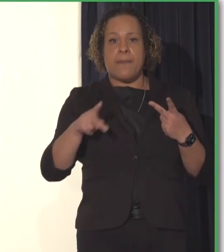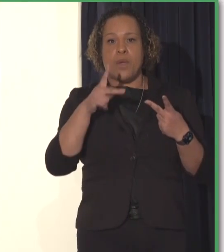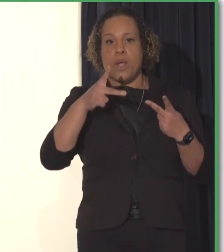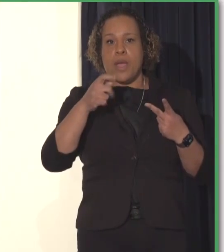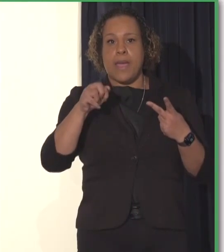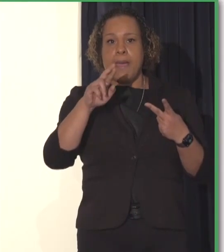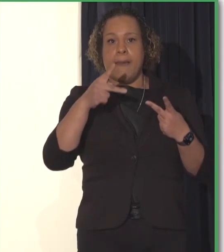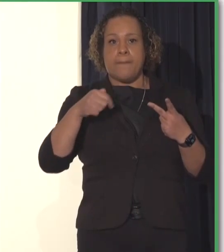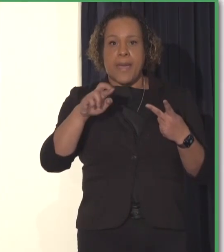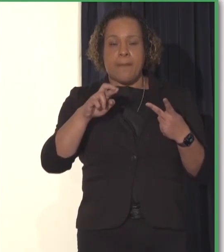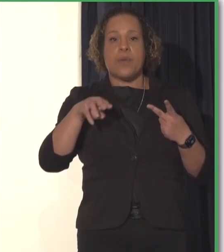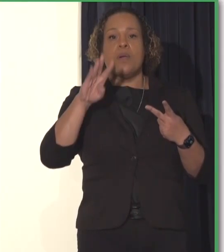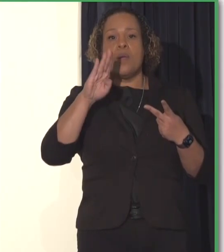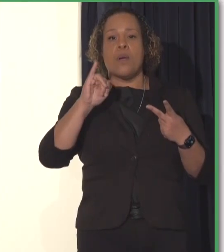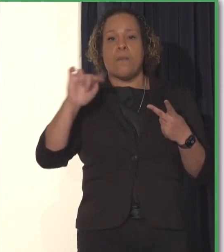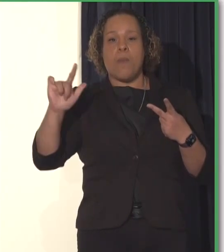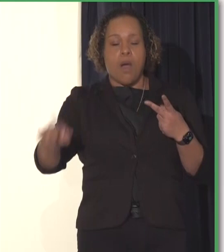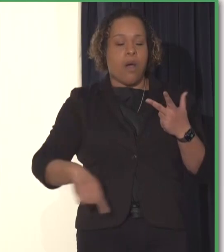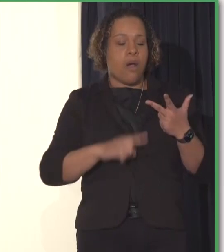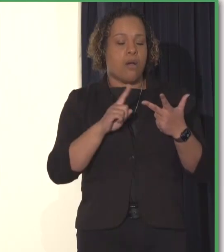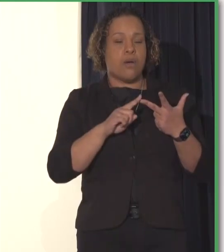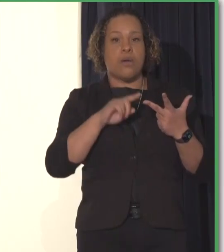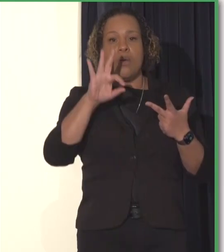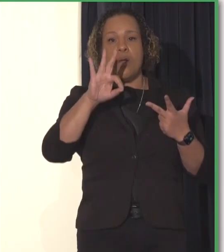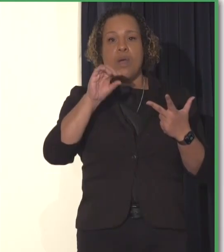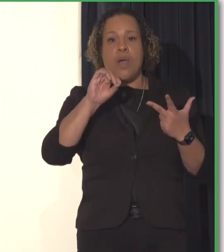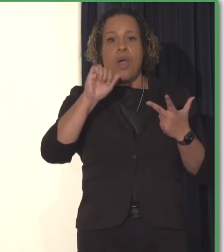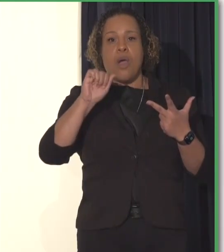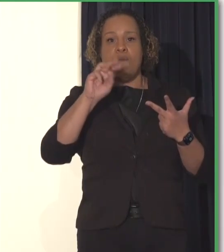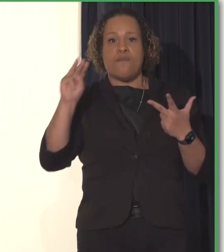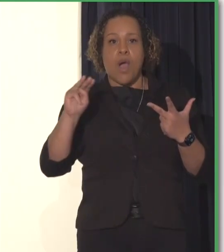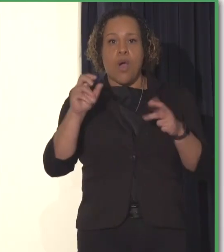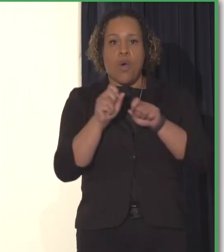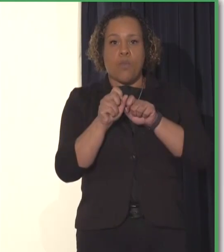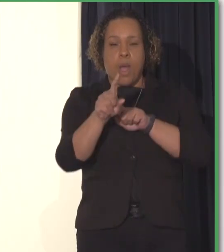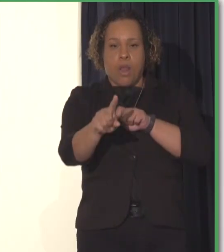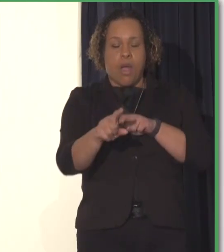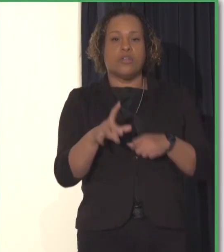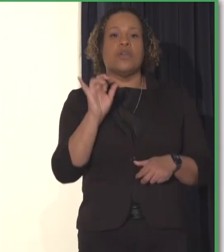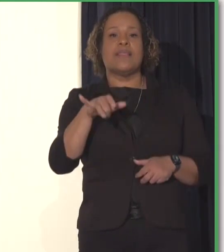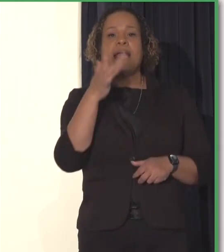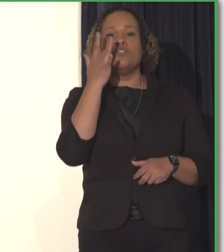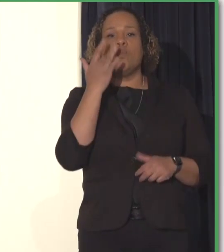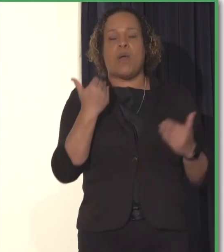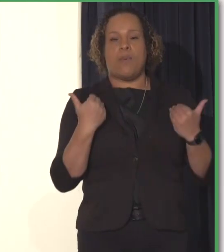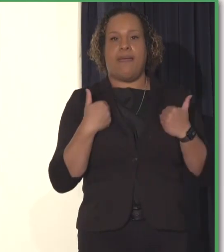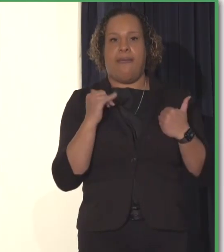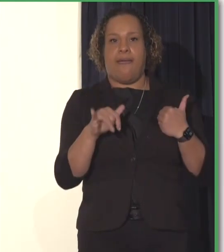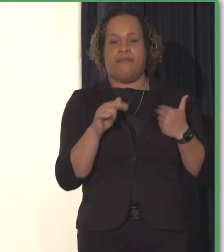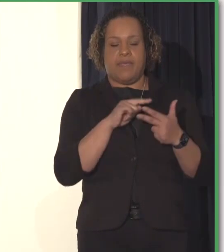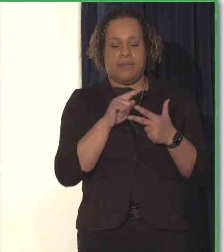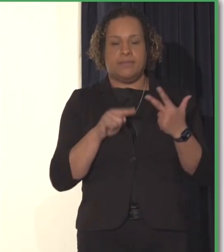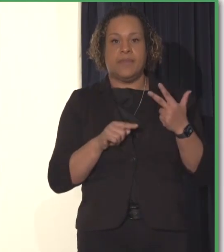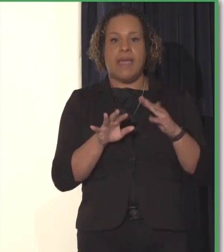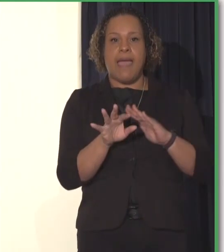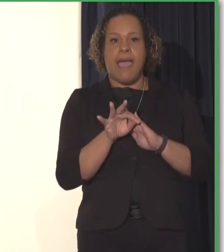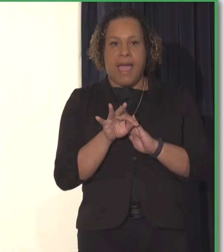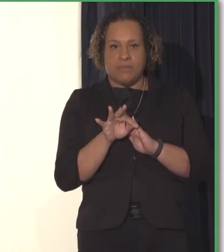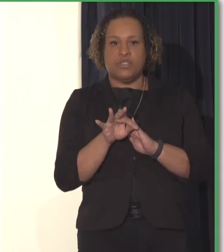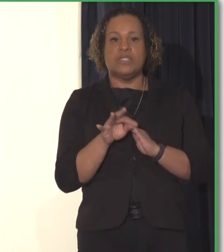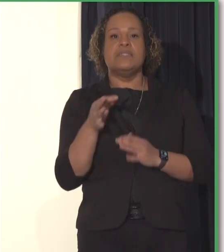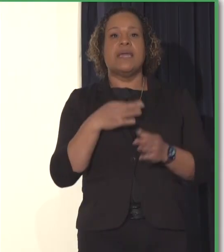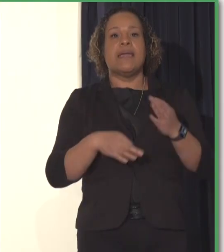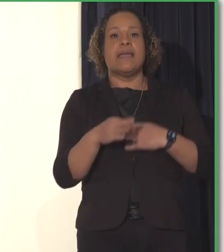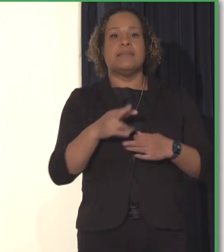foam launcher, should I say. And that's the reason why we have that, to give the officers another option rather than going to their primary